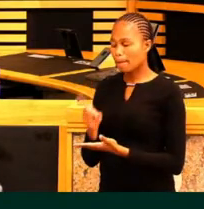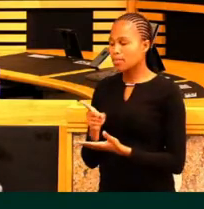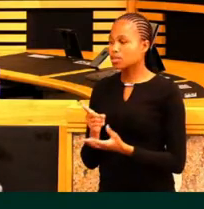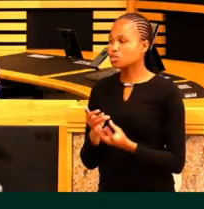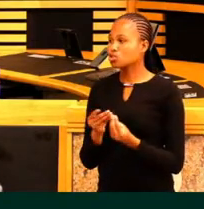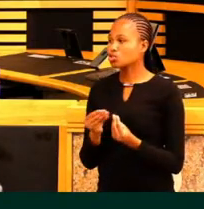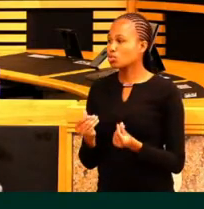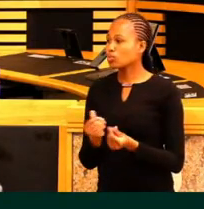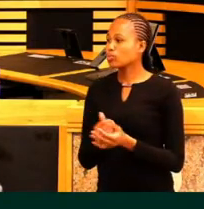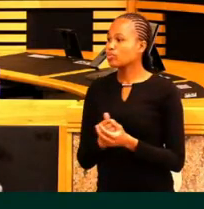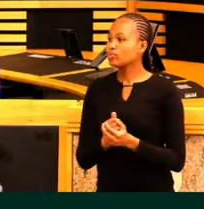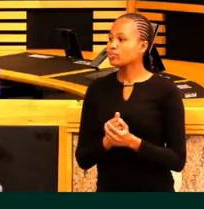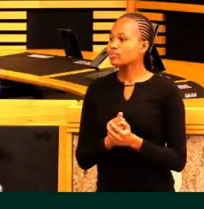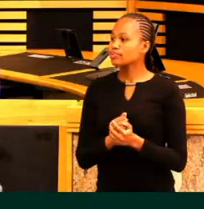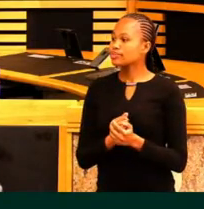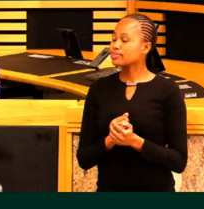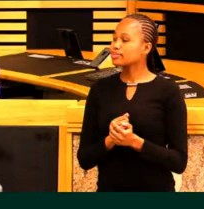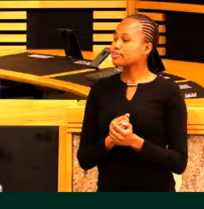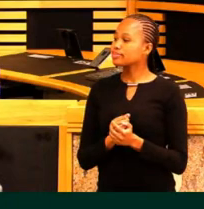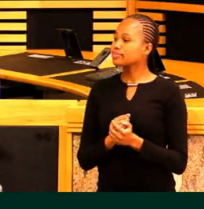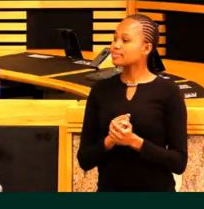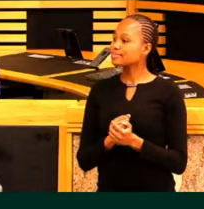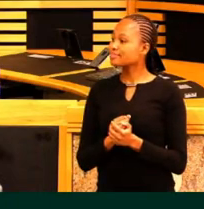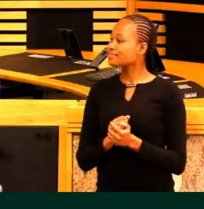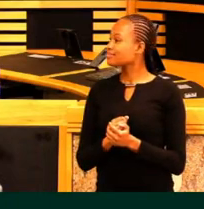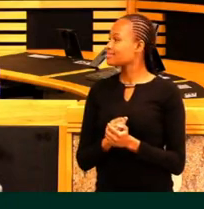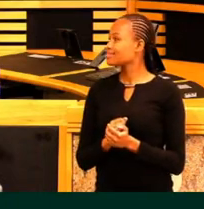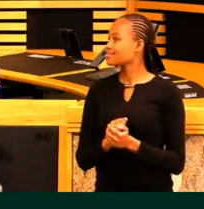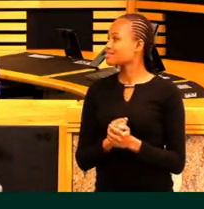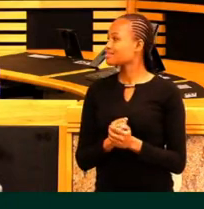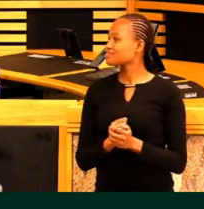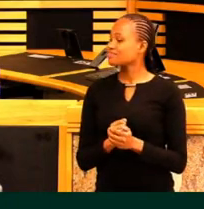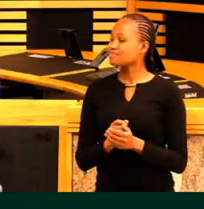one minute left and remember speaker